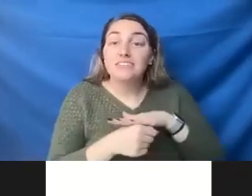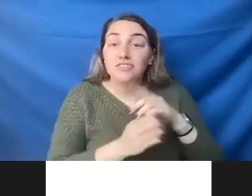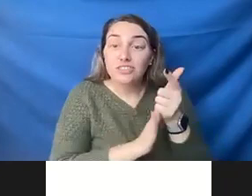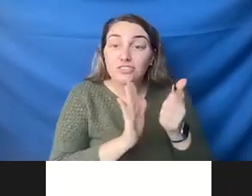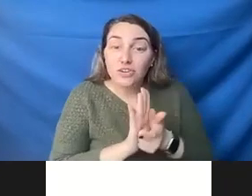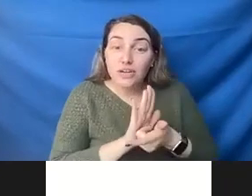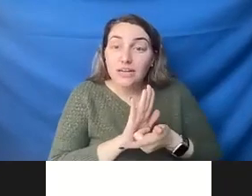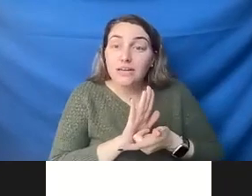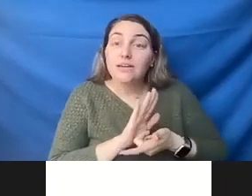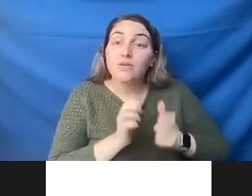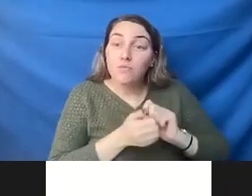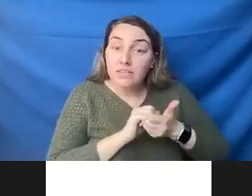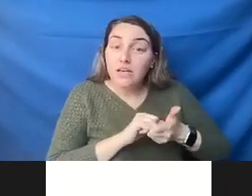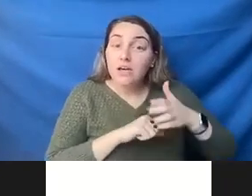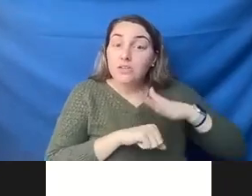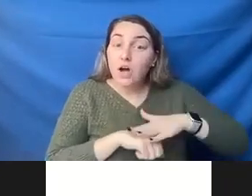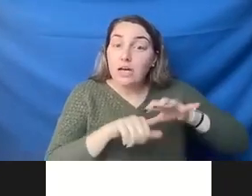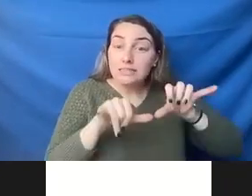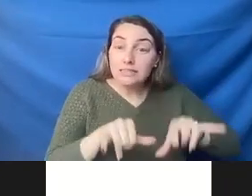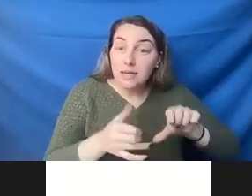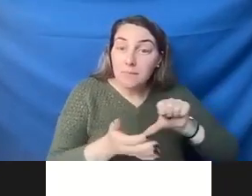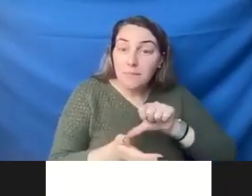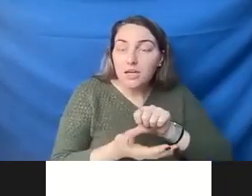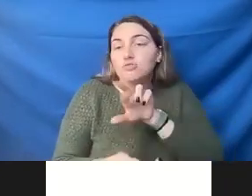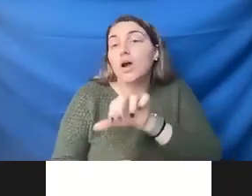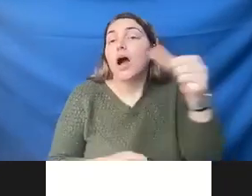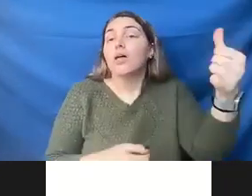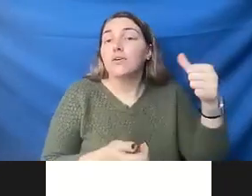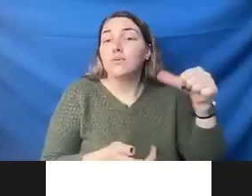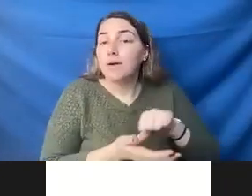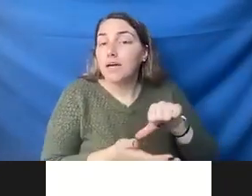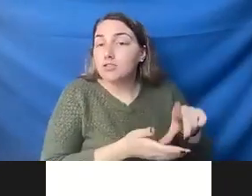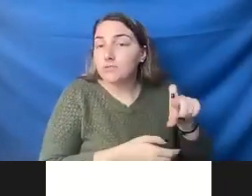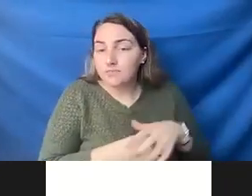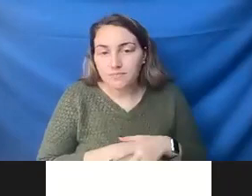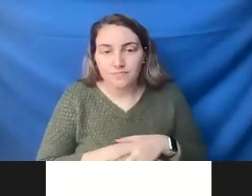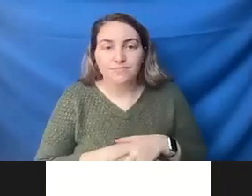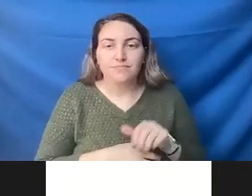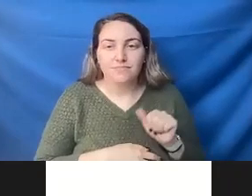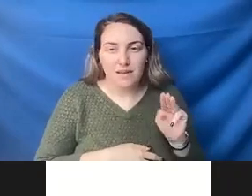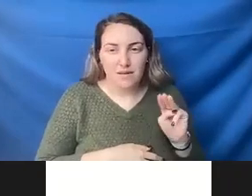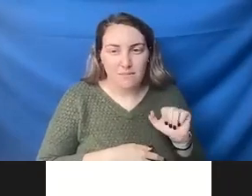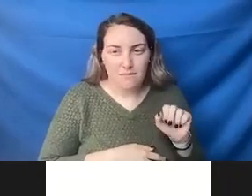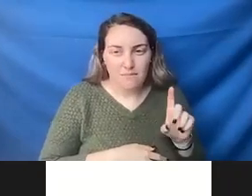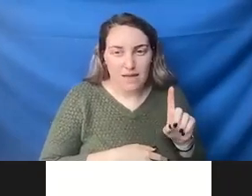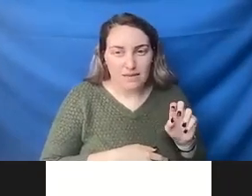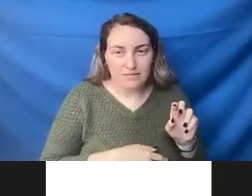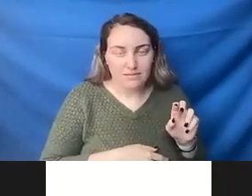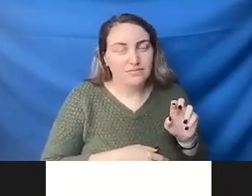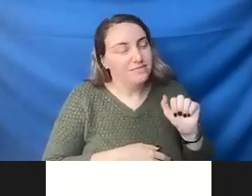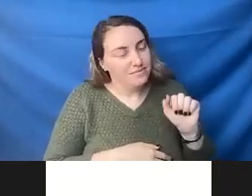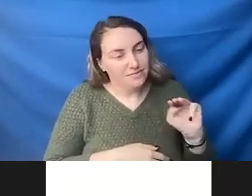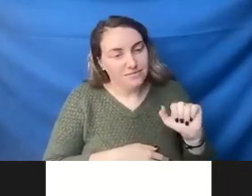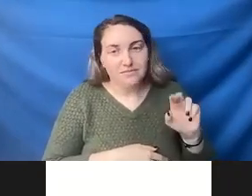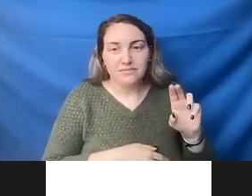page, the same ballot page, or on a separate page? So that's a pretty easy question. Ranked choice voting races are on one